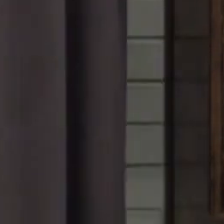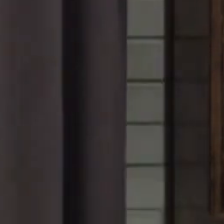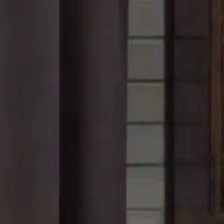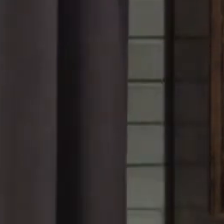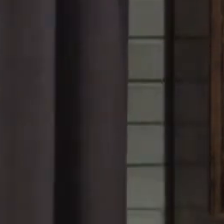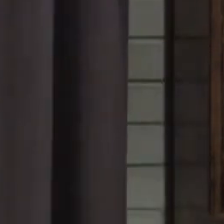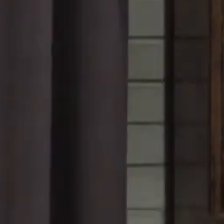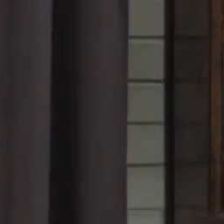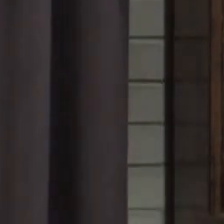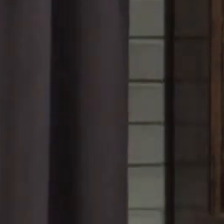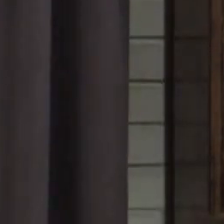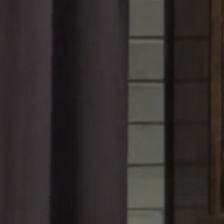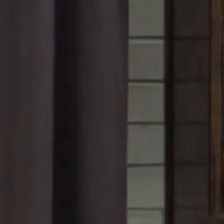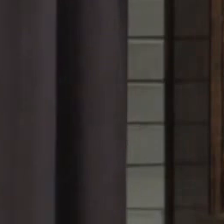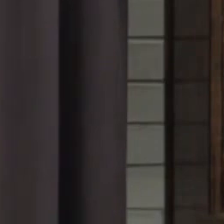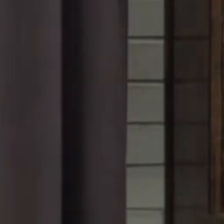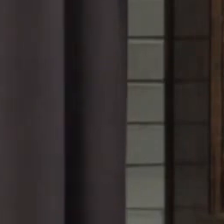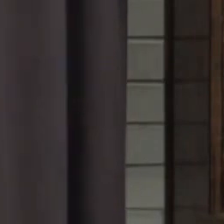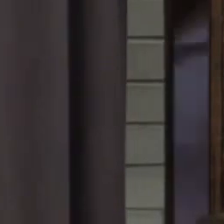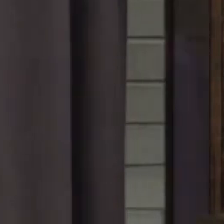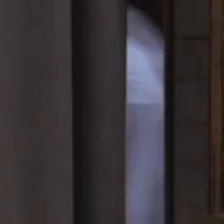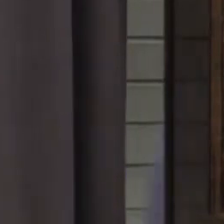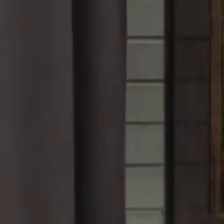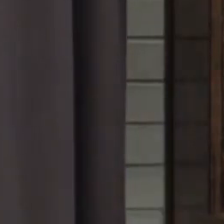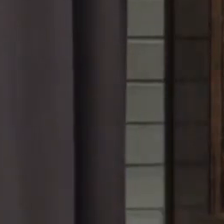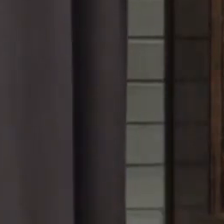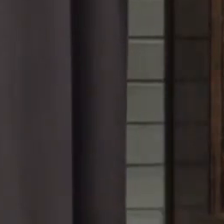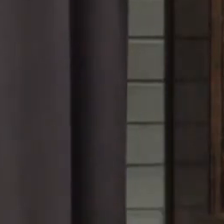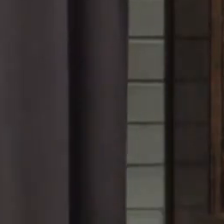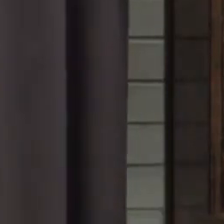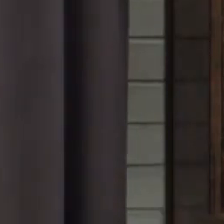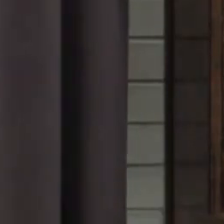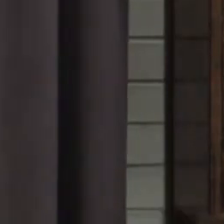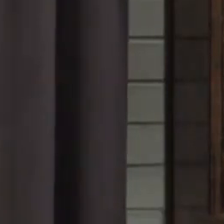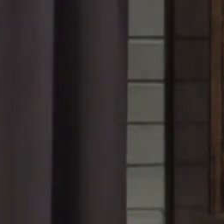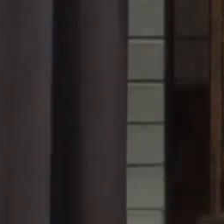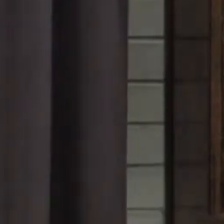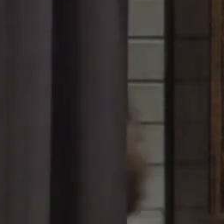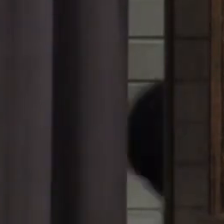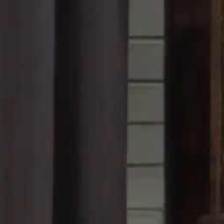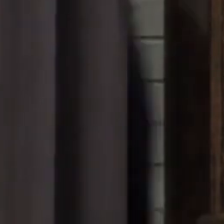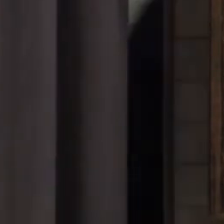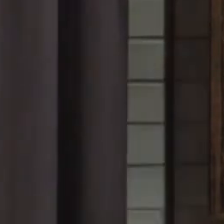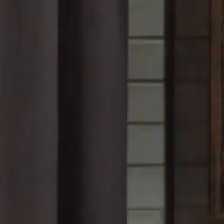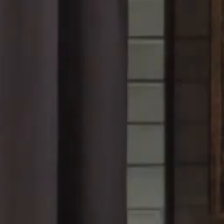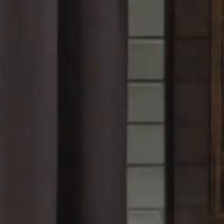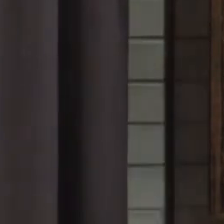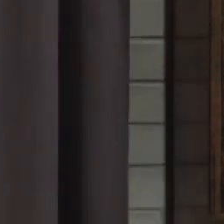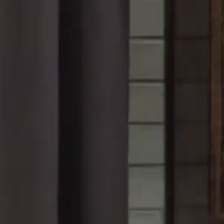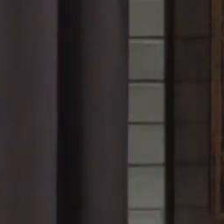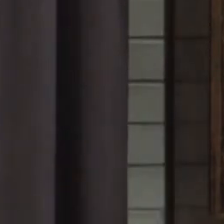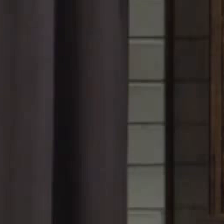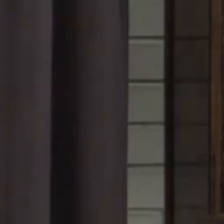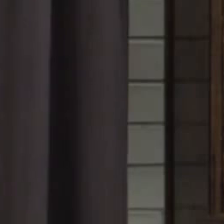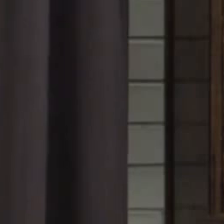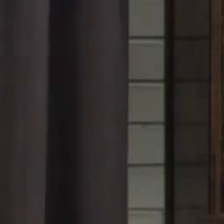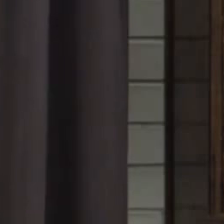Islam is the description given to this Islam in the Quran itself.